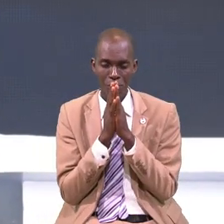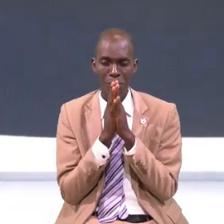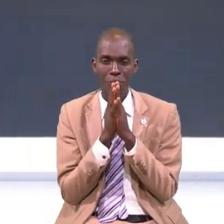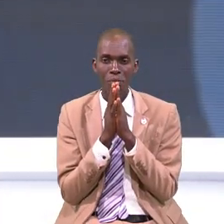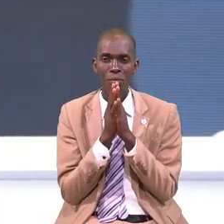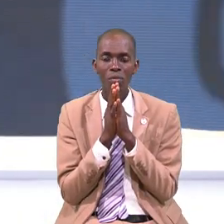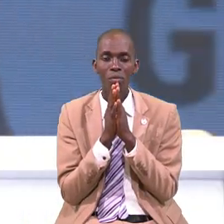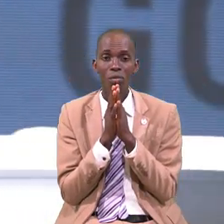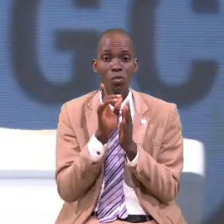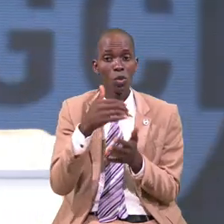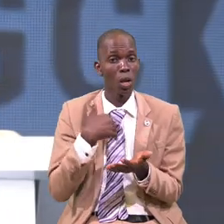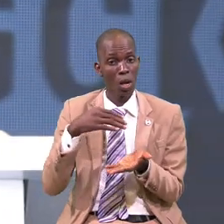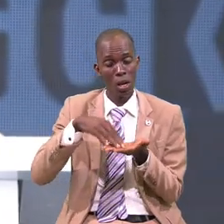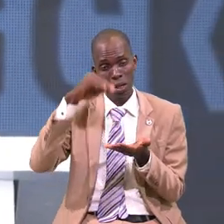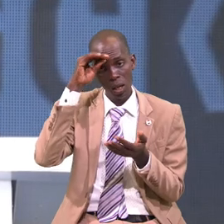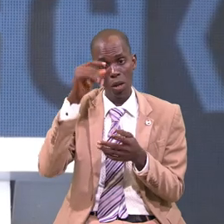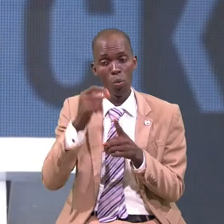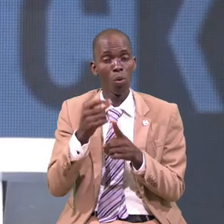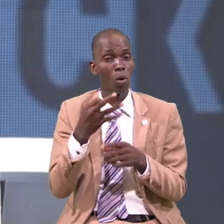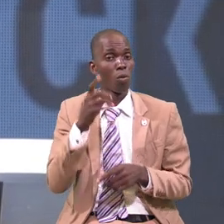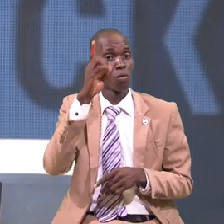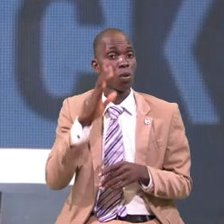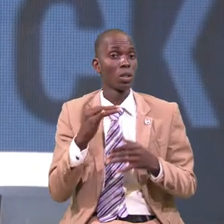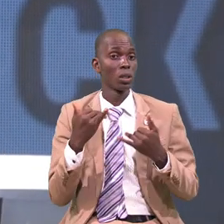Take the message of the Lord in prayer.